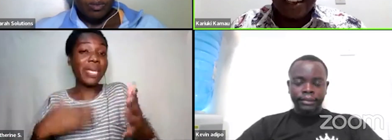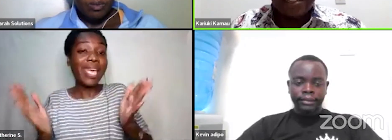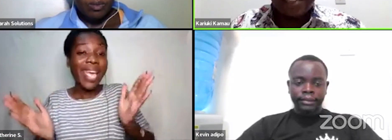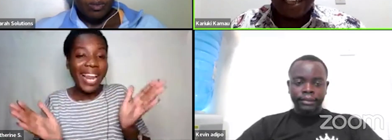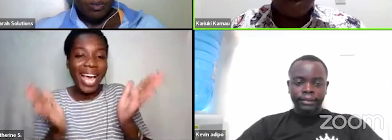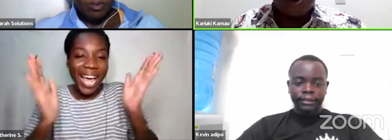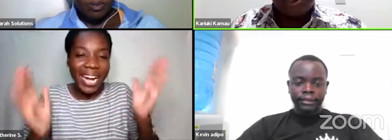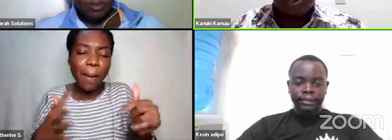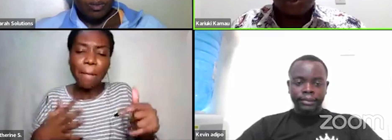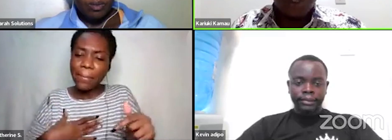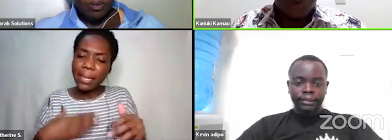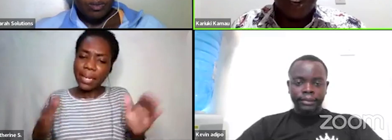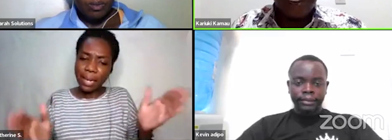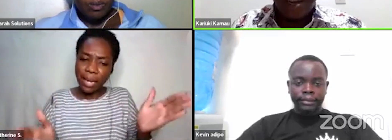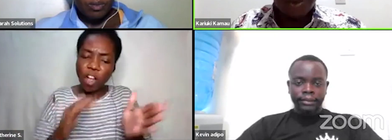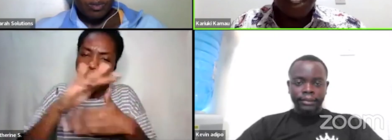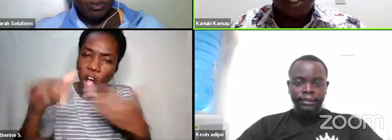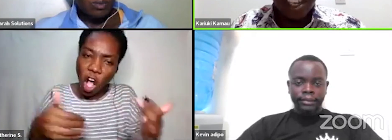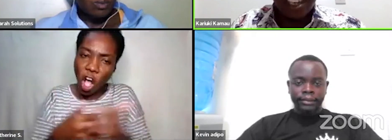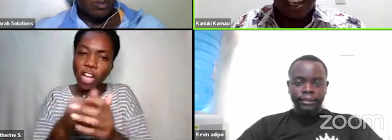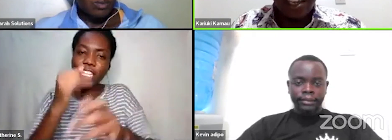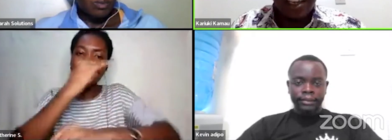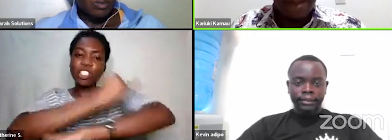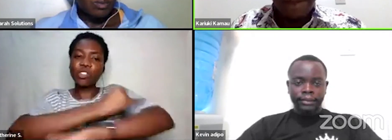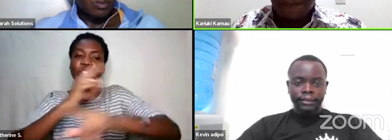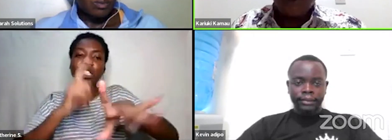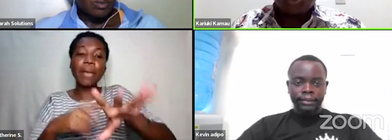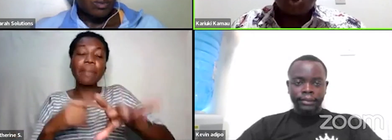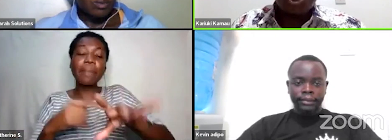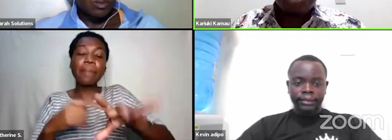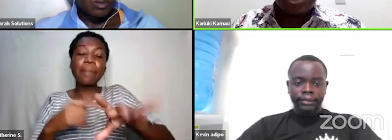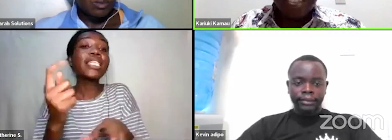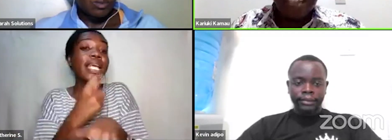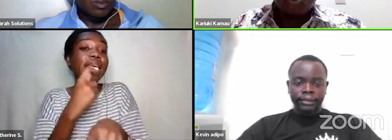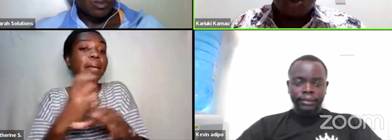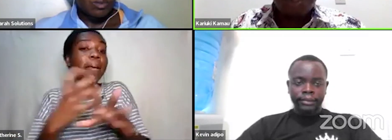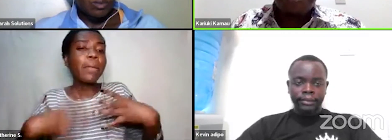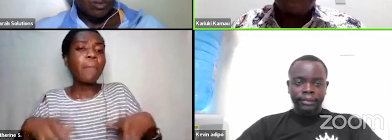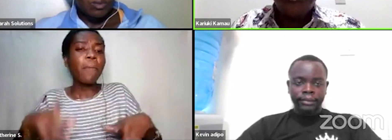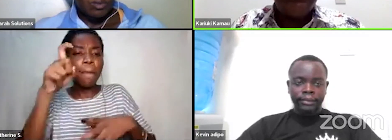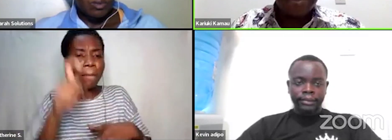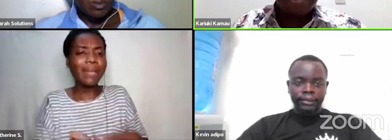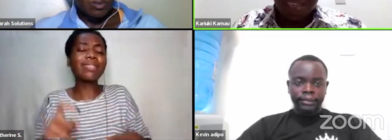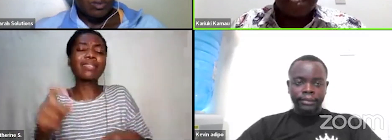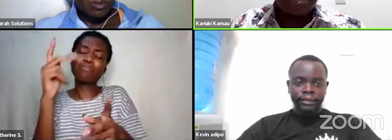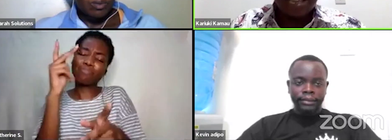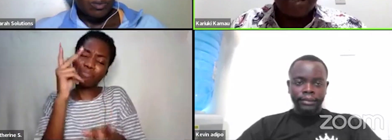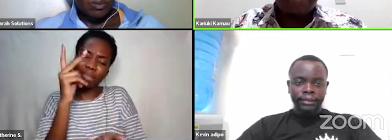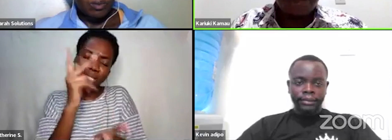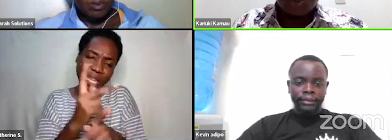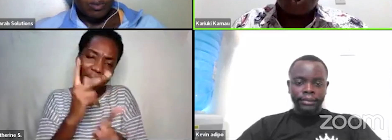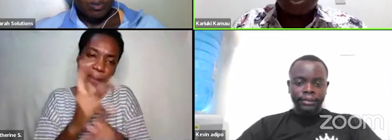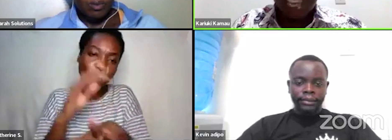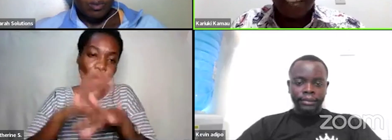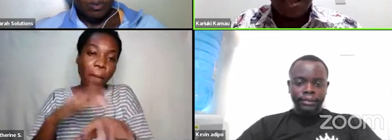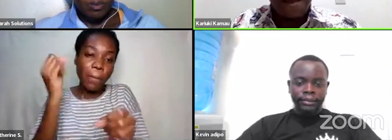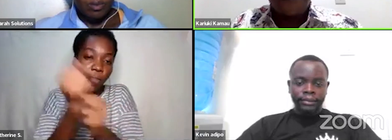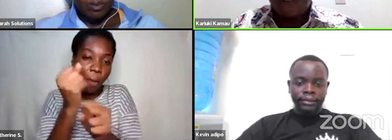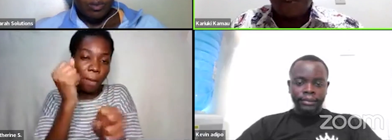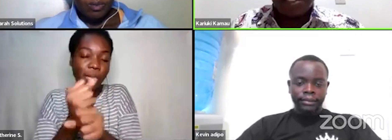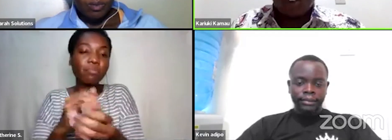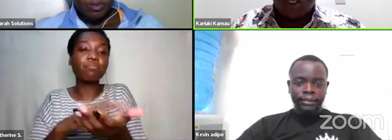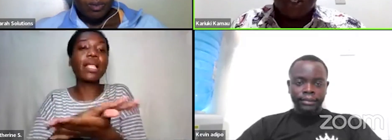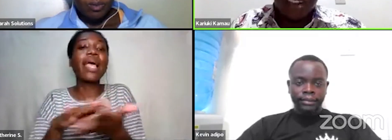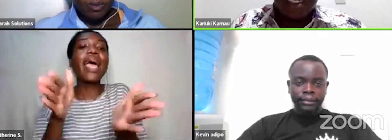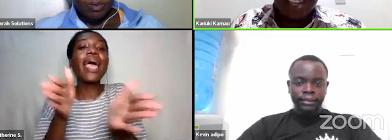what I encourage all institutions wherever I'm doing training, people should be retained on performance basis, and people should sign